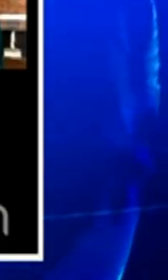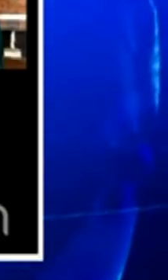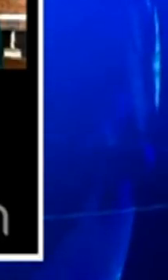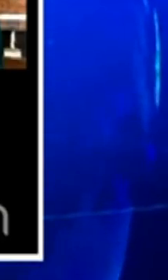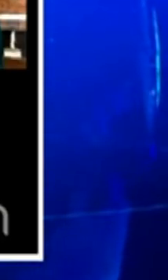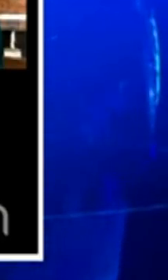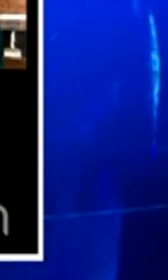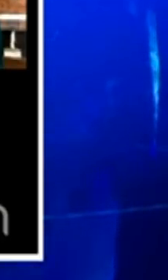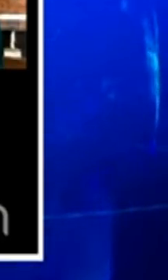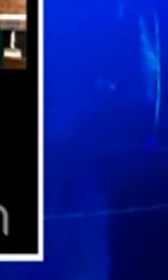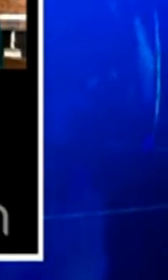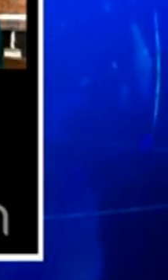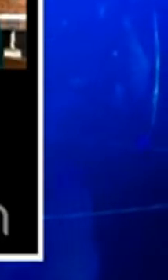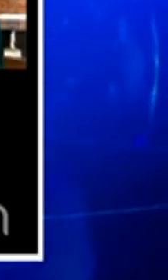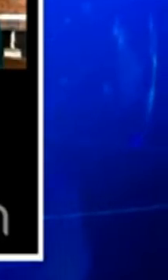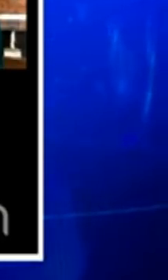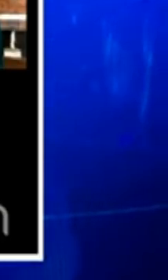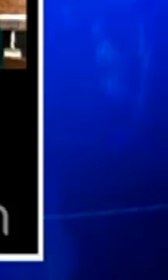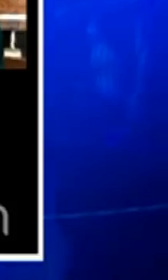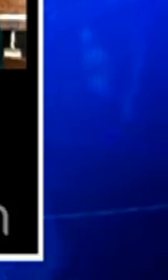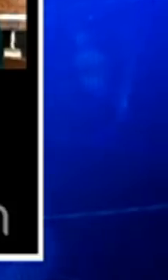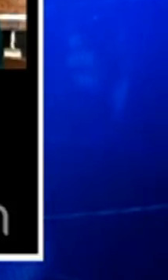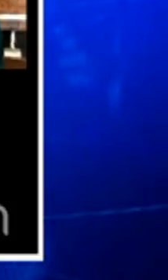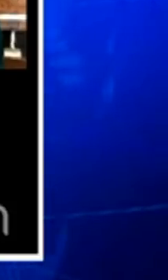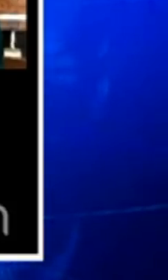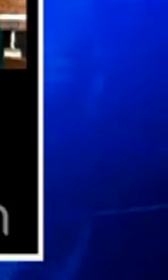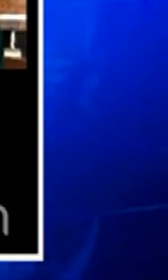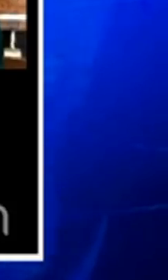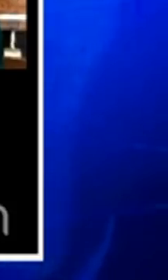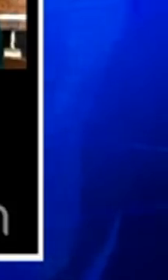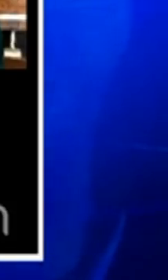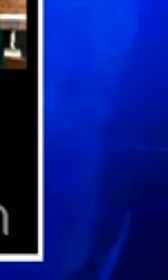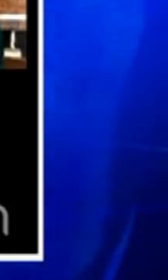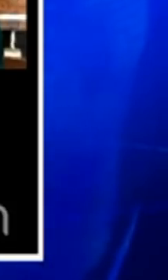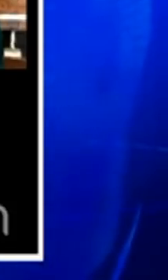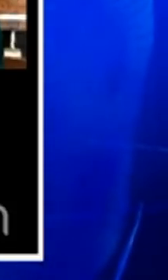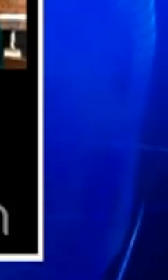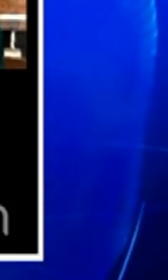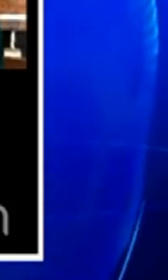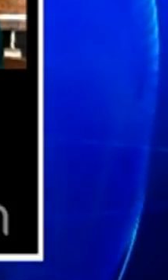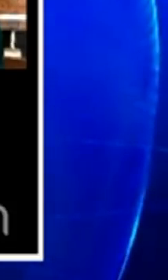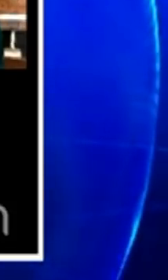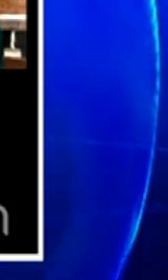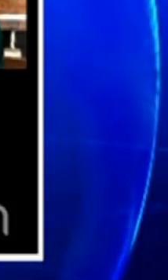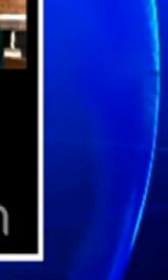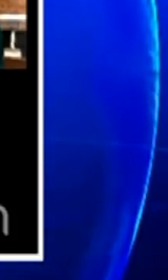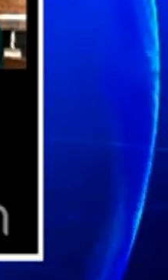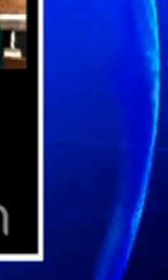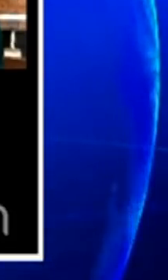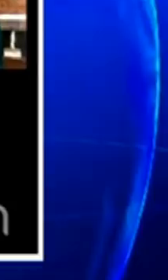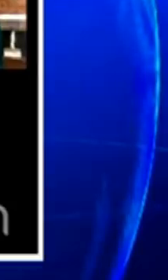start. Bear in mind then, Justice Chik, that as I've said, that we rely